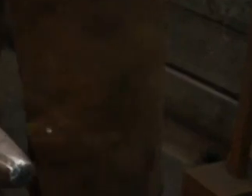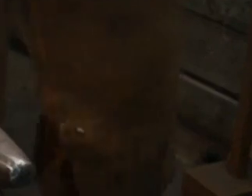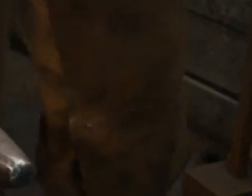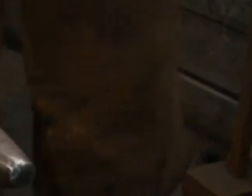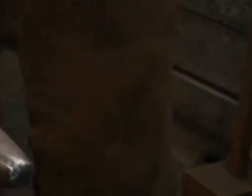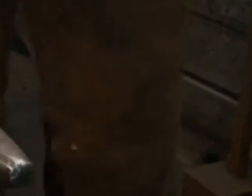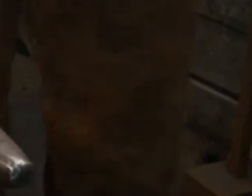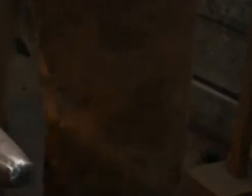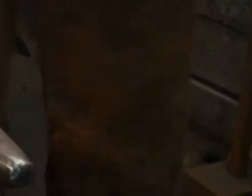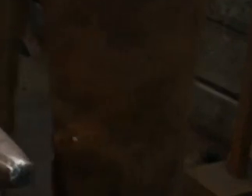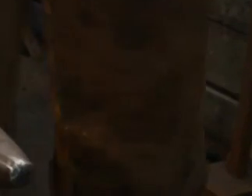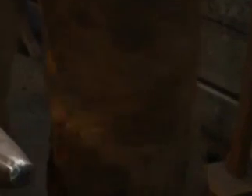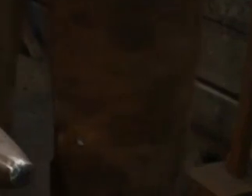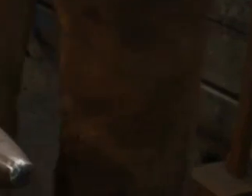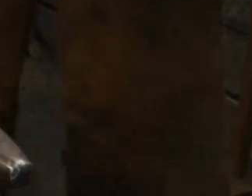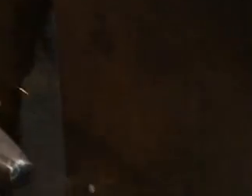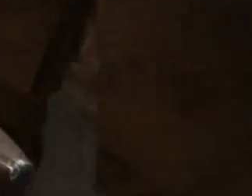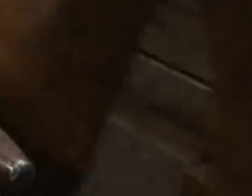thank you.